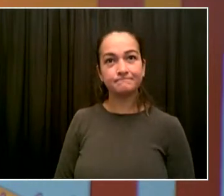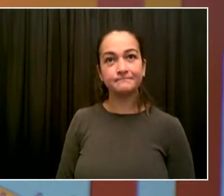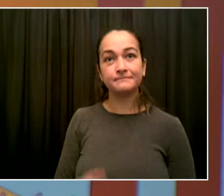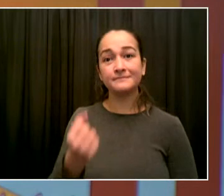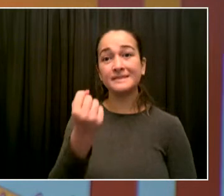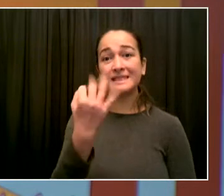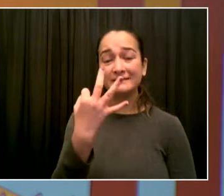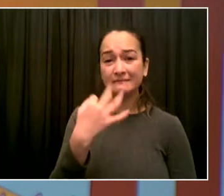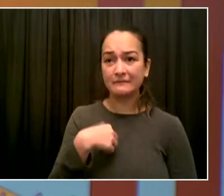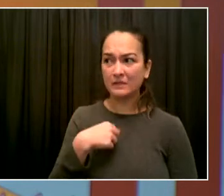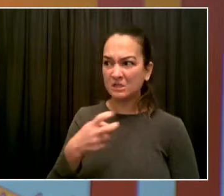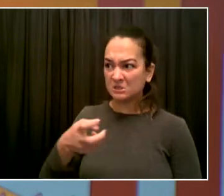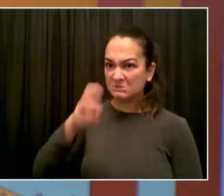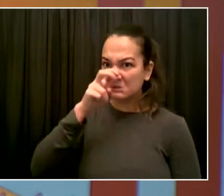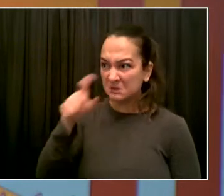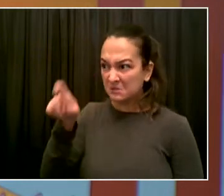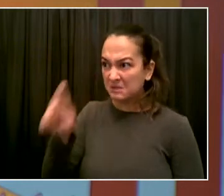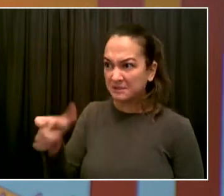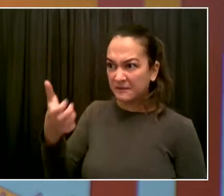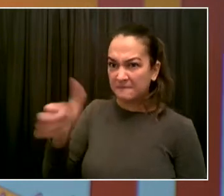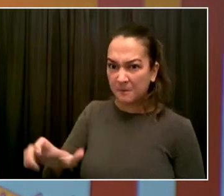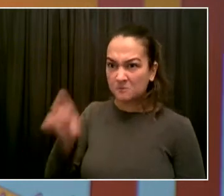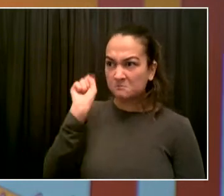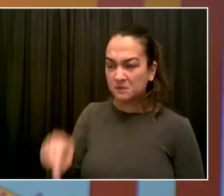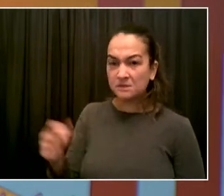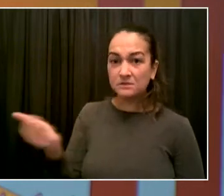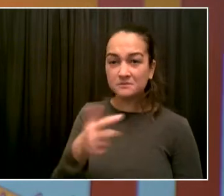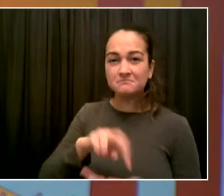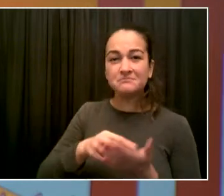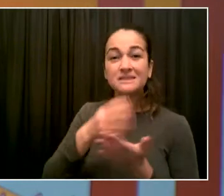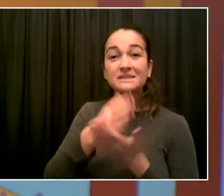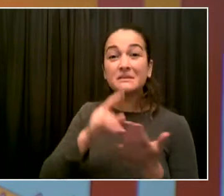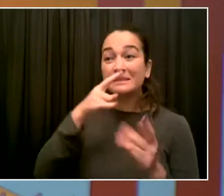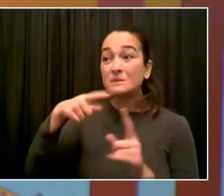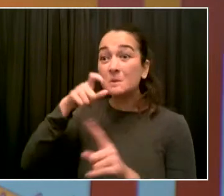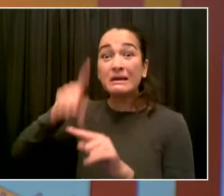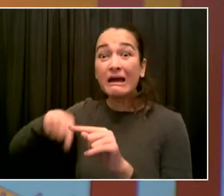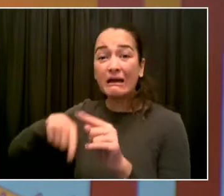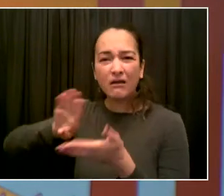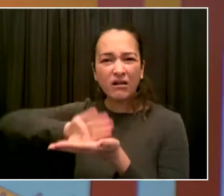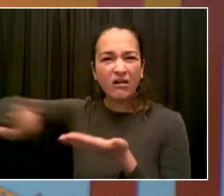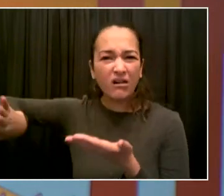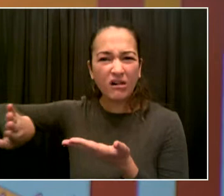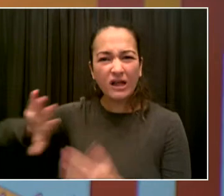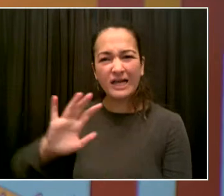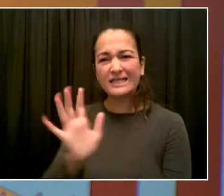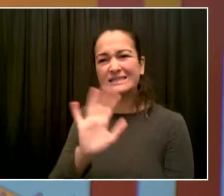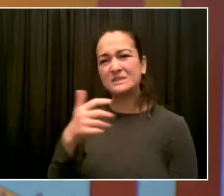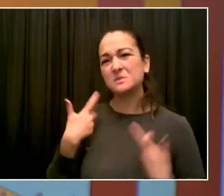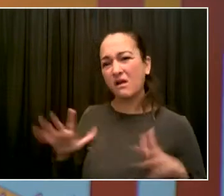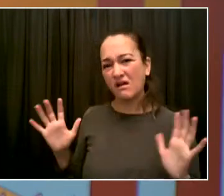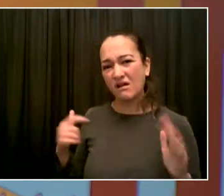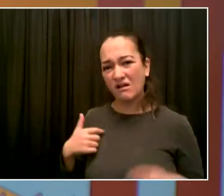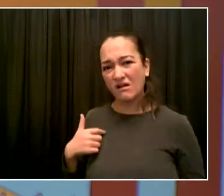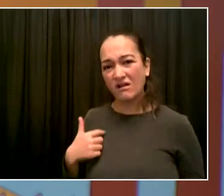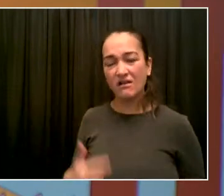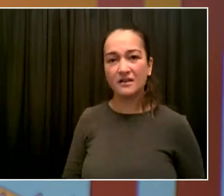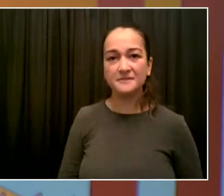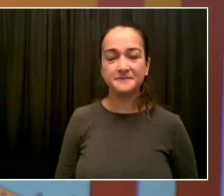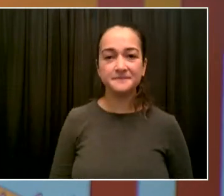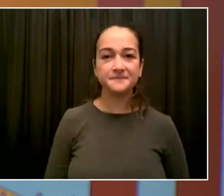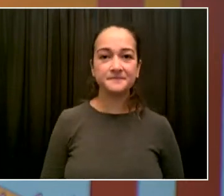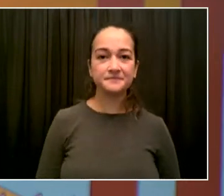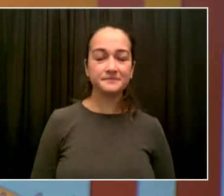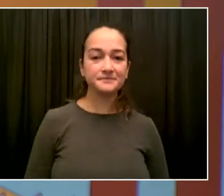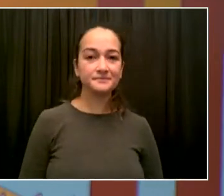Also, I was wondering, you know, the early voting starts a month from now in the mayor's race, and Curtis Sliwa has argued that he's